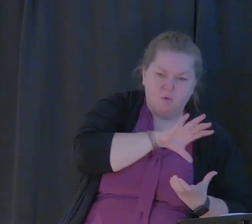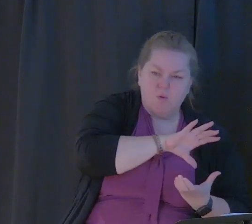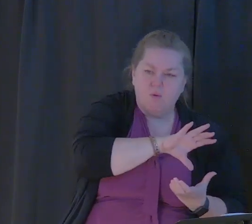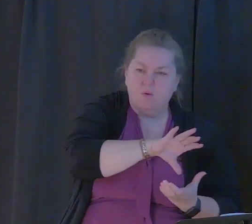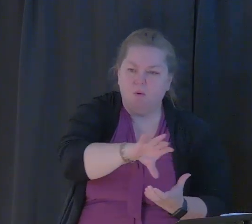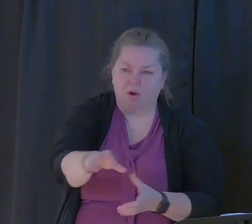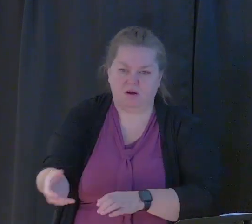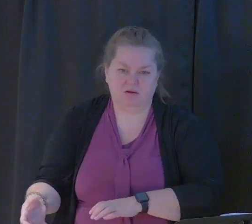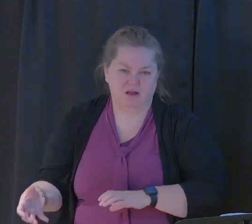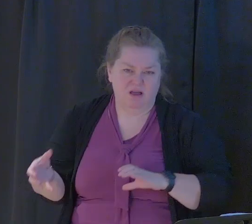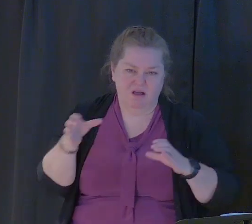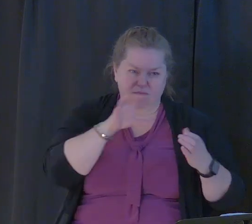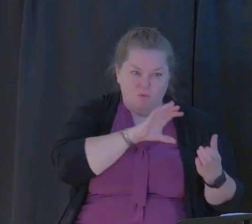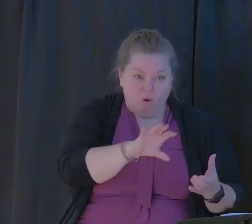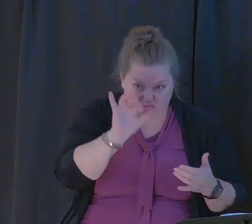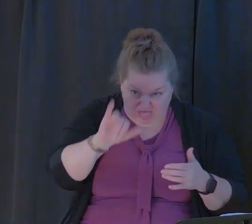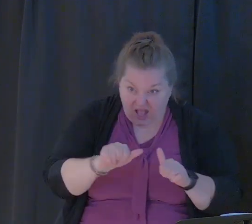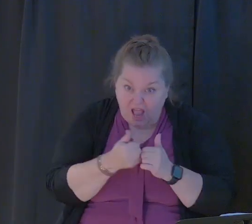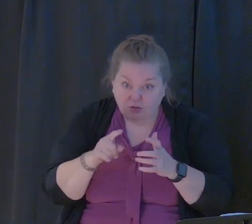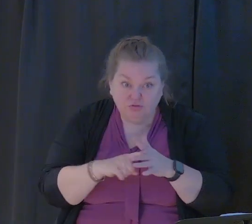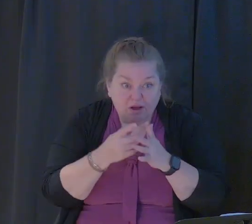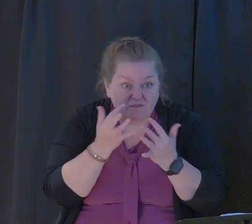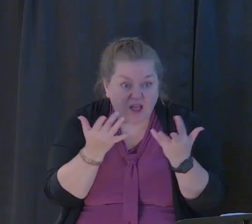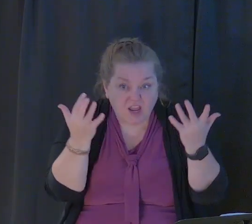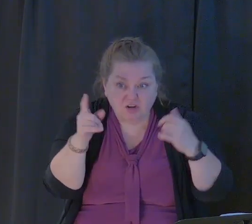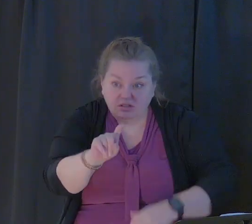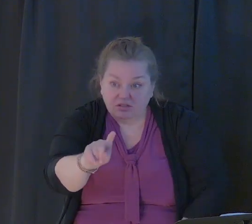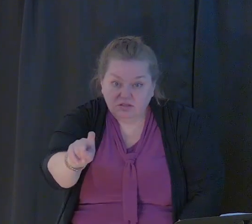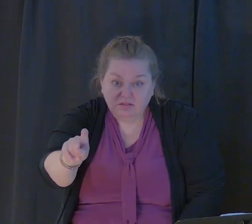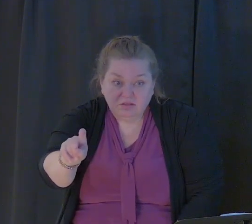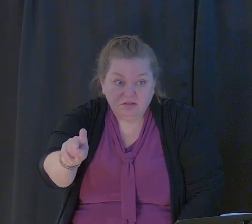You don't start a fire that way.